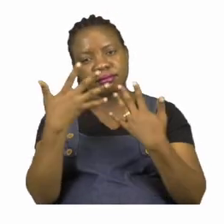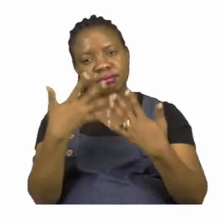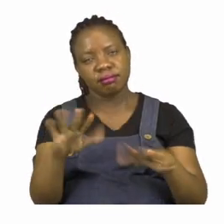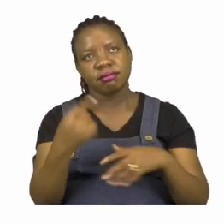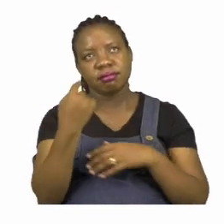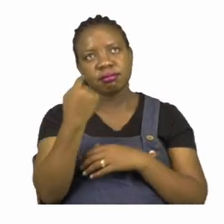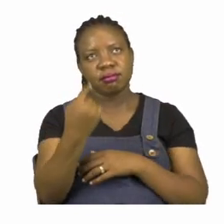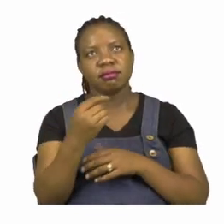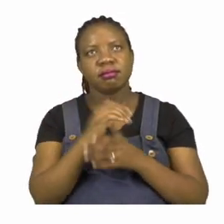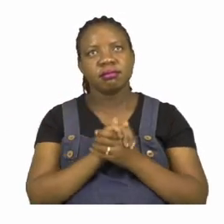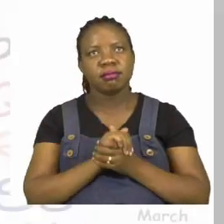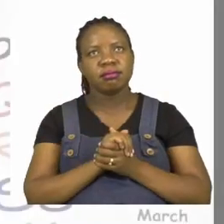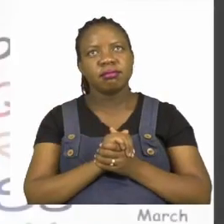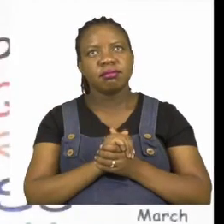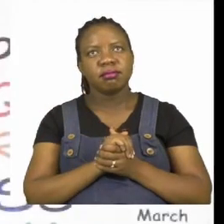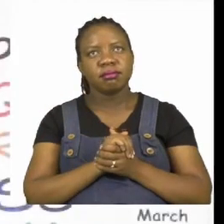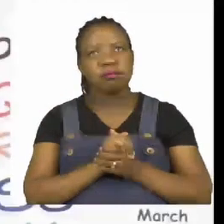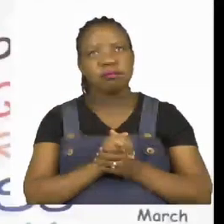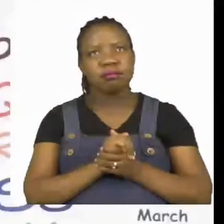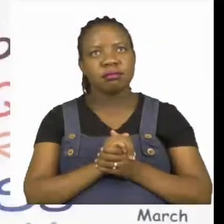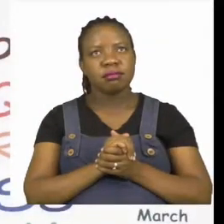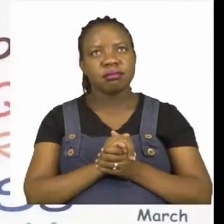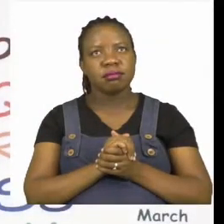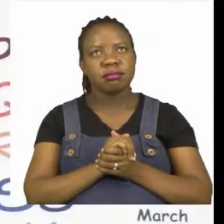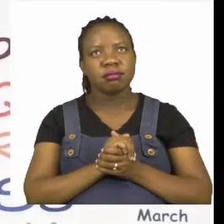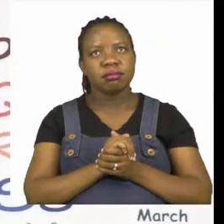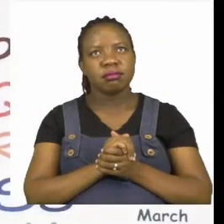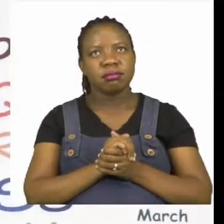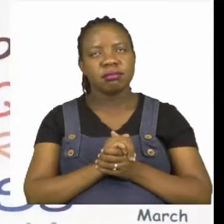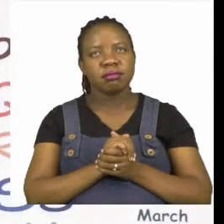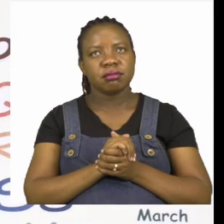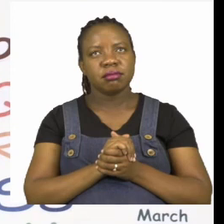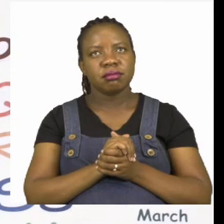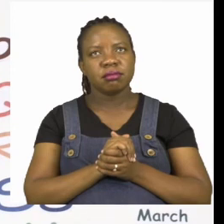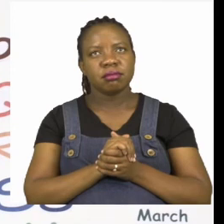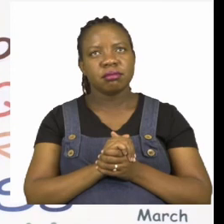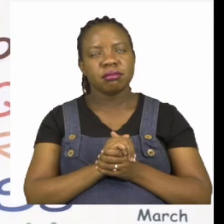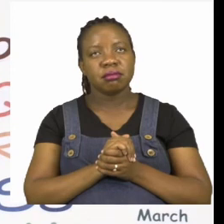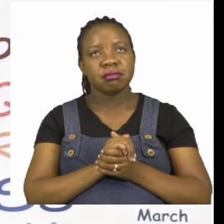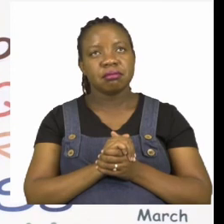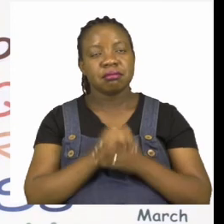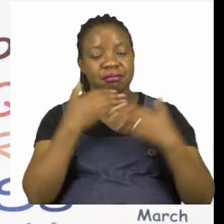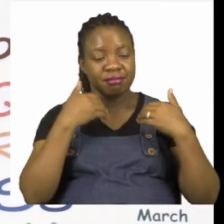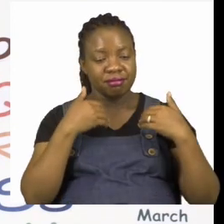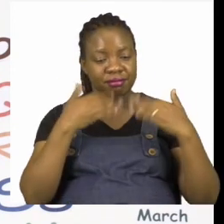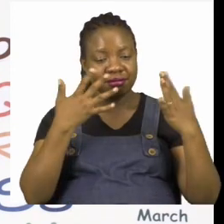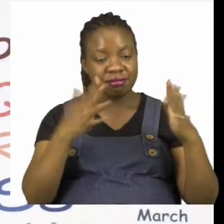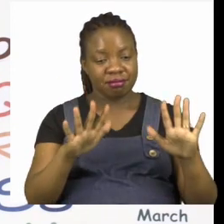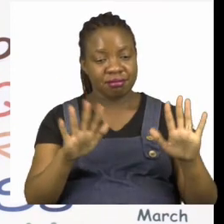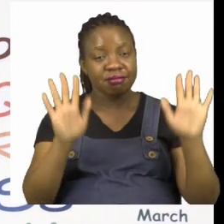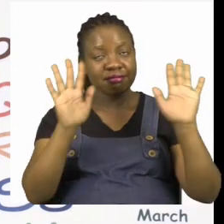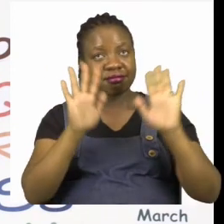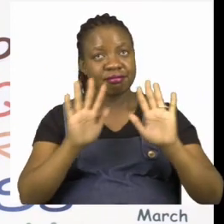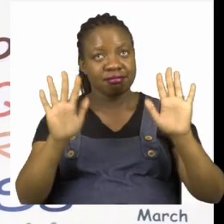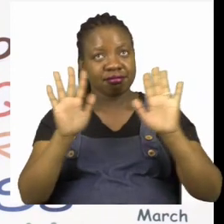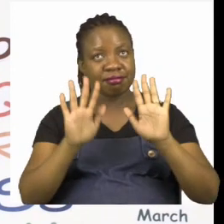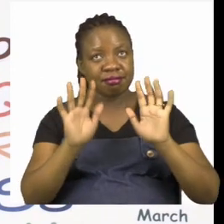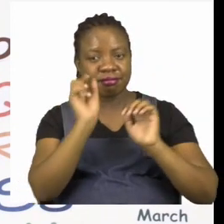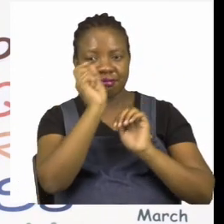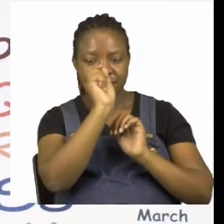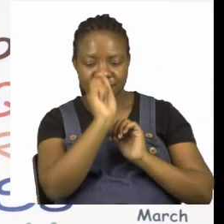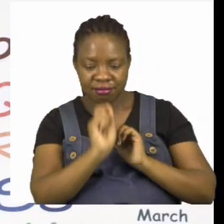take a look at the board. Now, on the board, I've already started a few of them for you. So let's